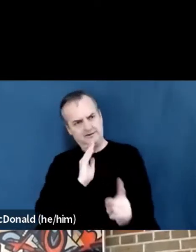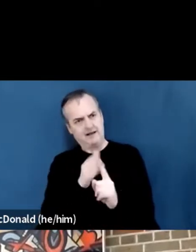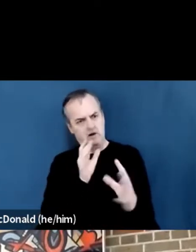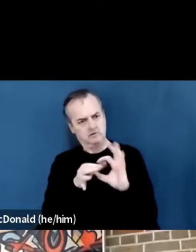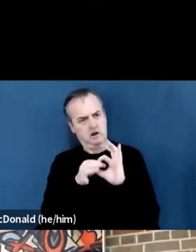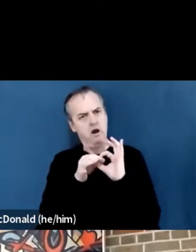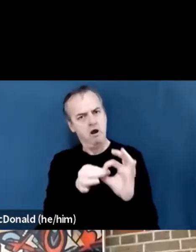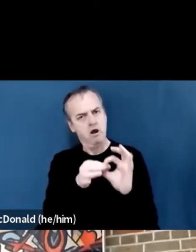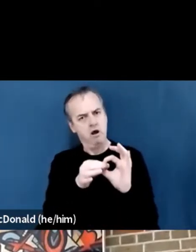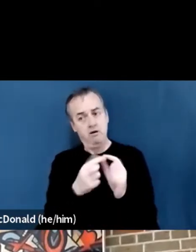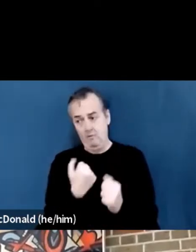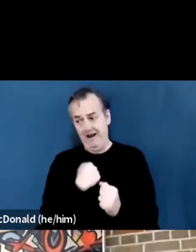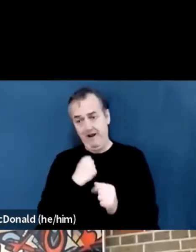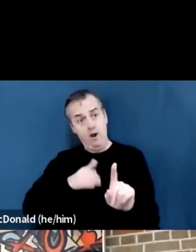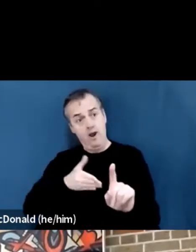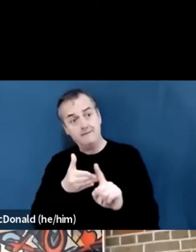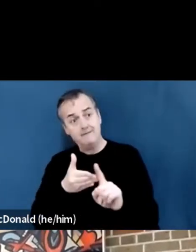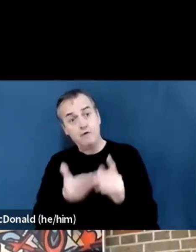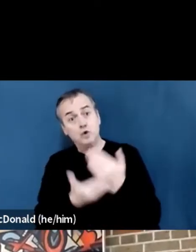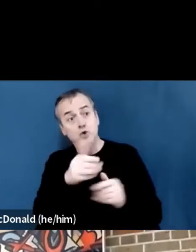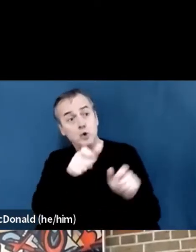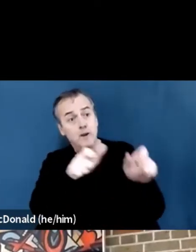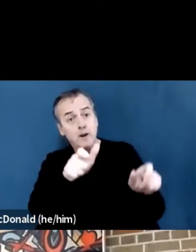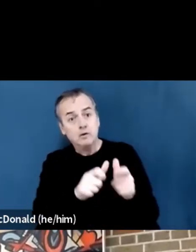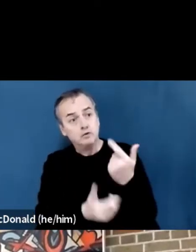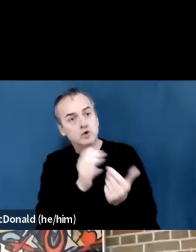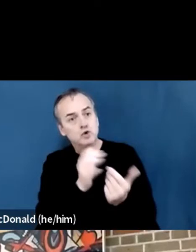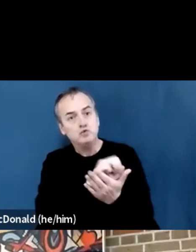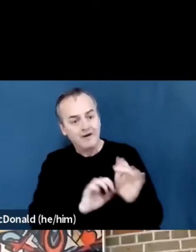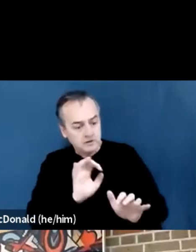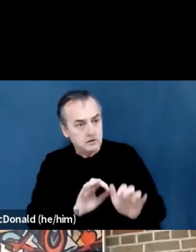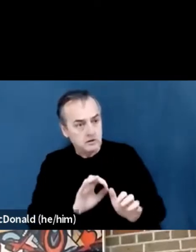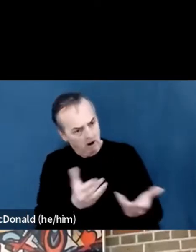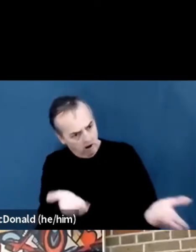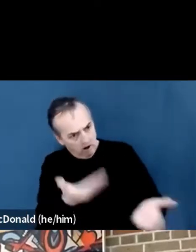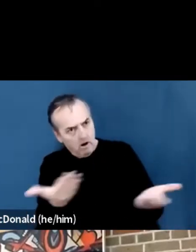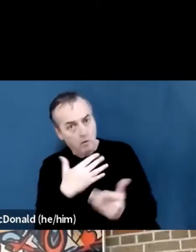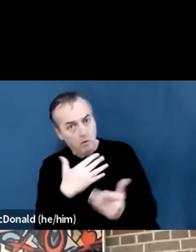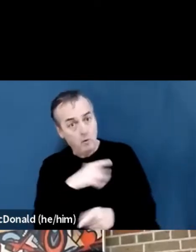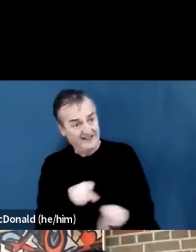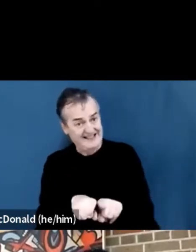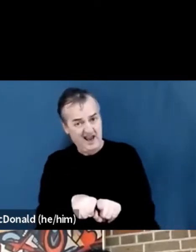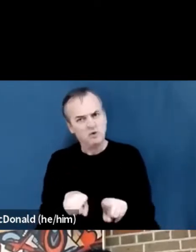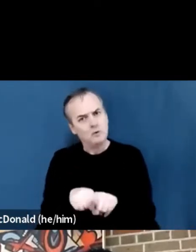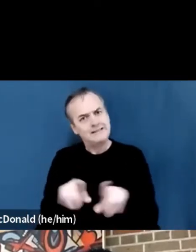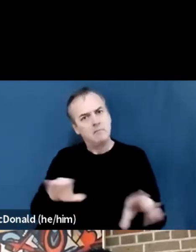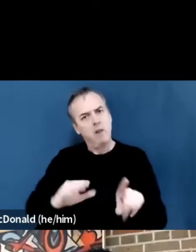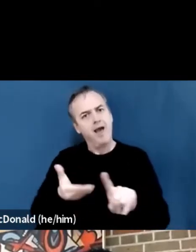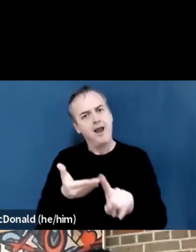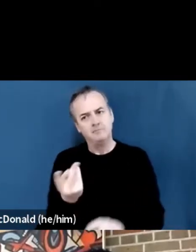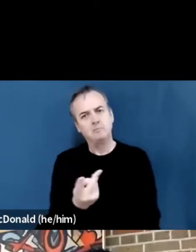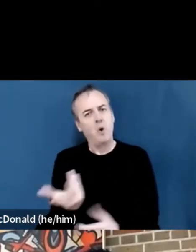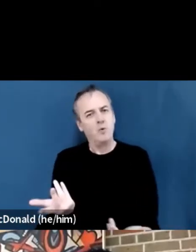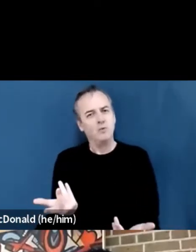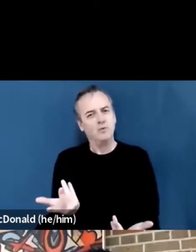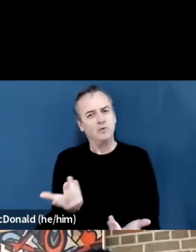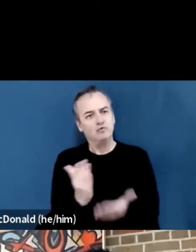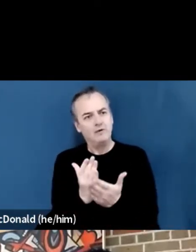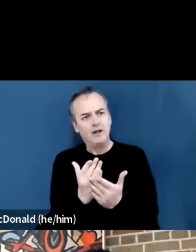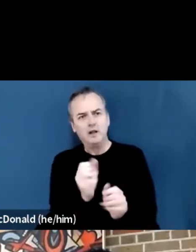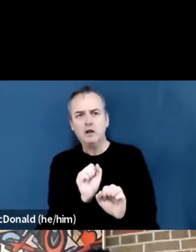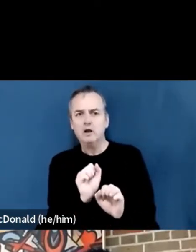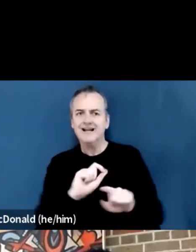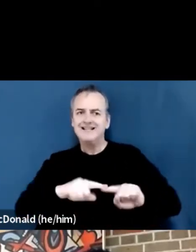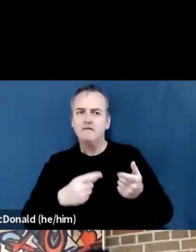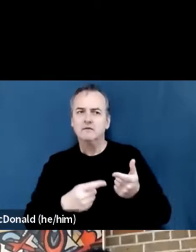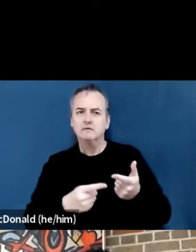encourage new talent, and such a lot of what we do is trying to nurture new screenplay talent, especially if they have different